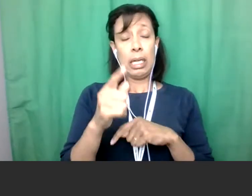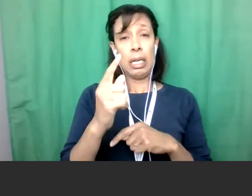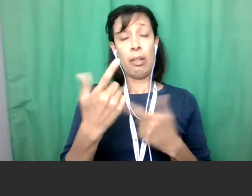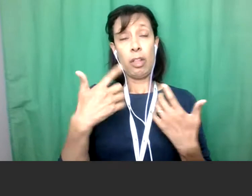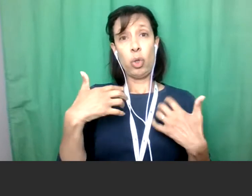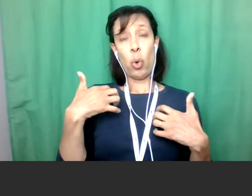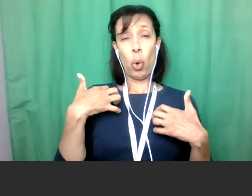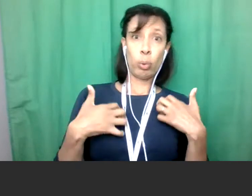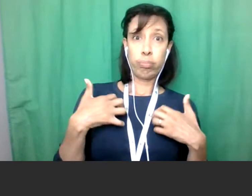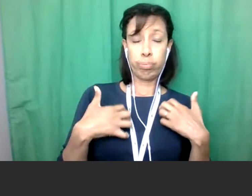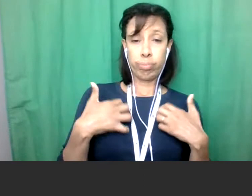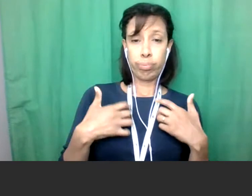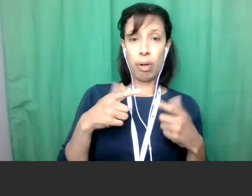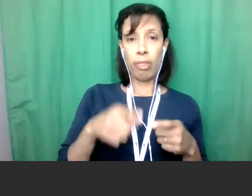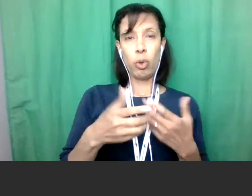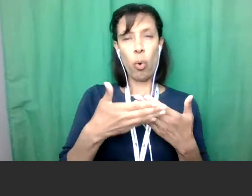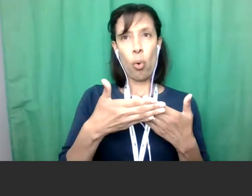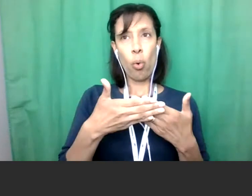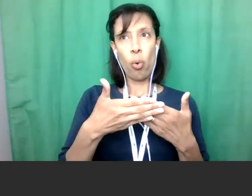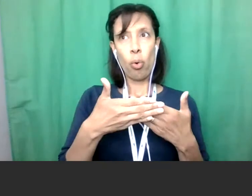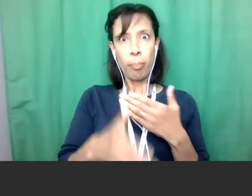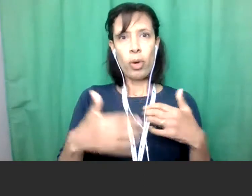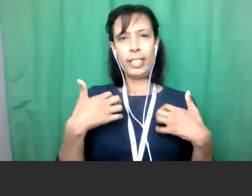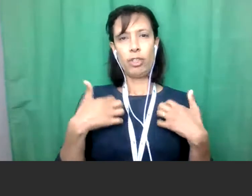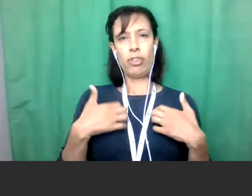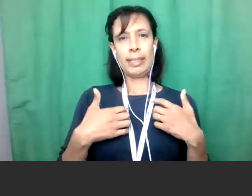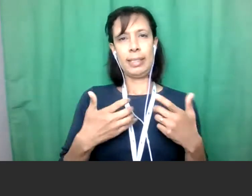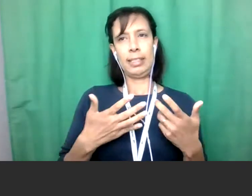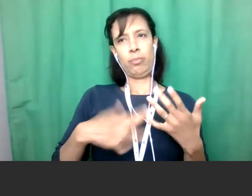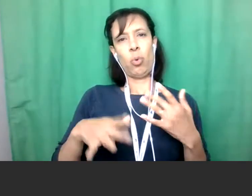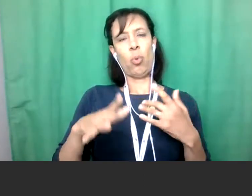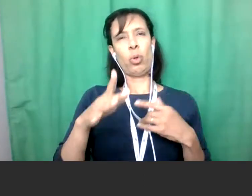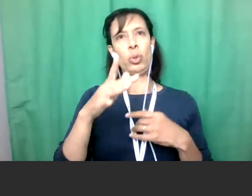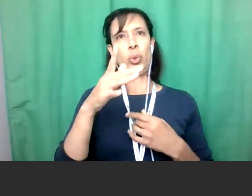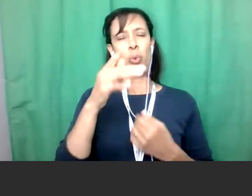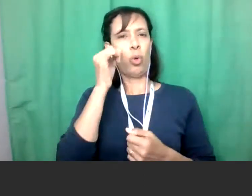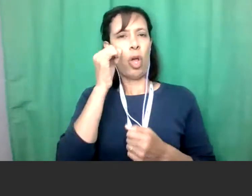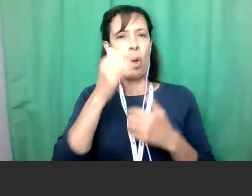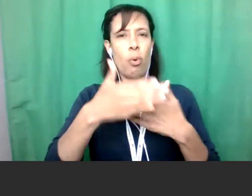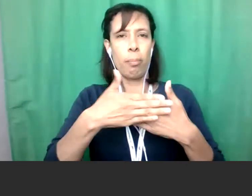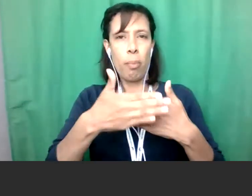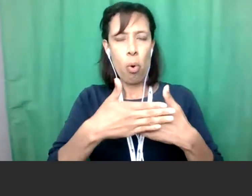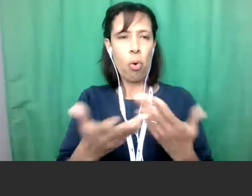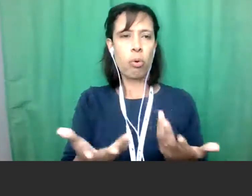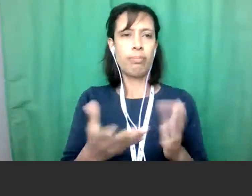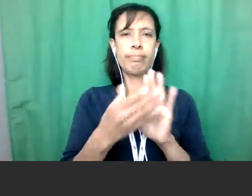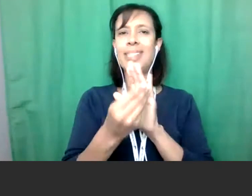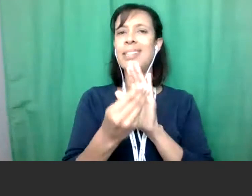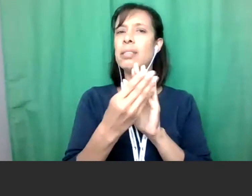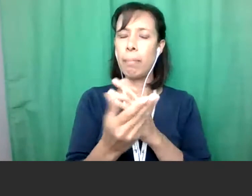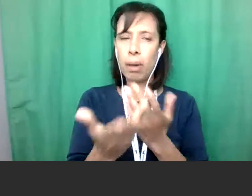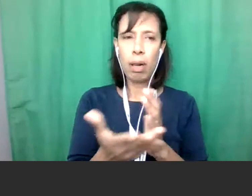finding more out about? So, for example, are you particularly interested in